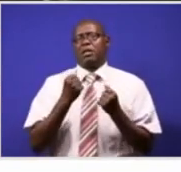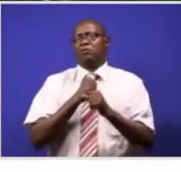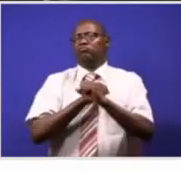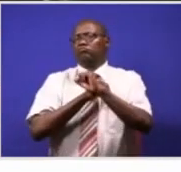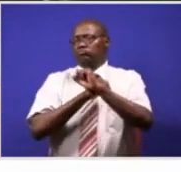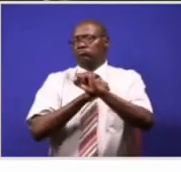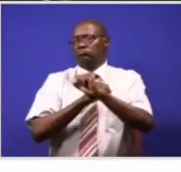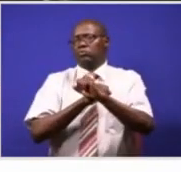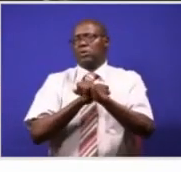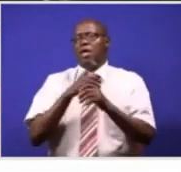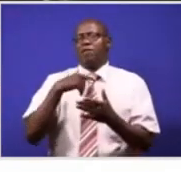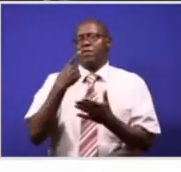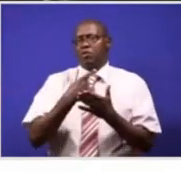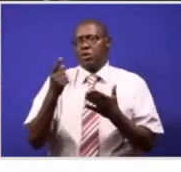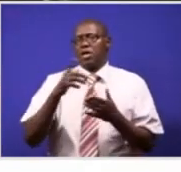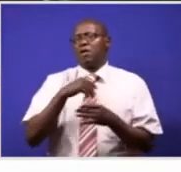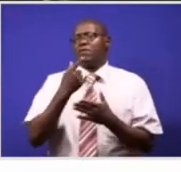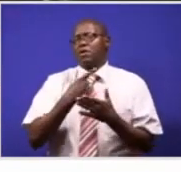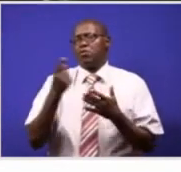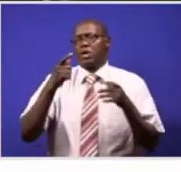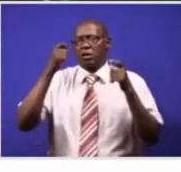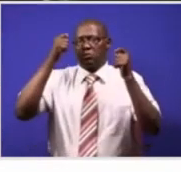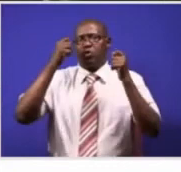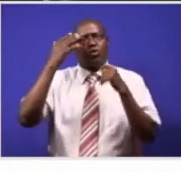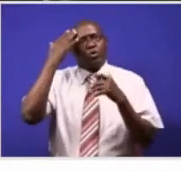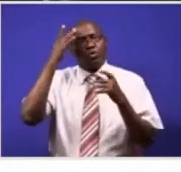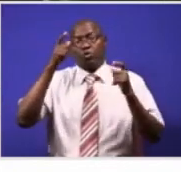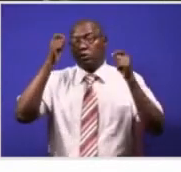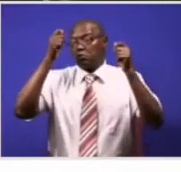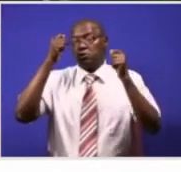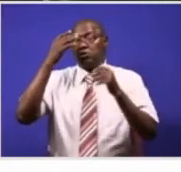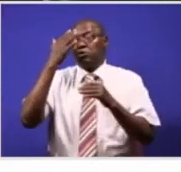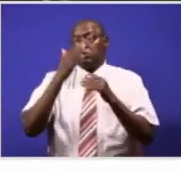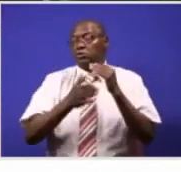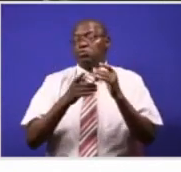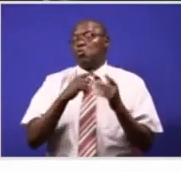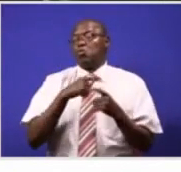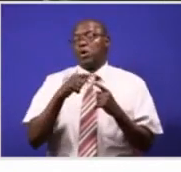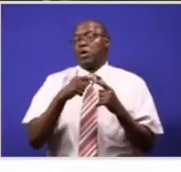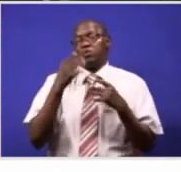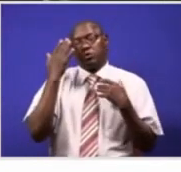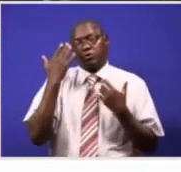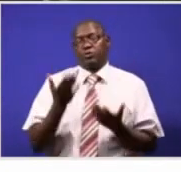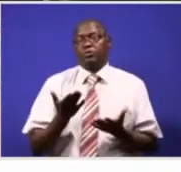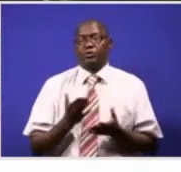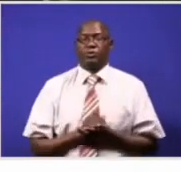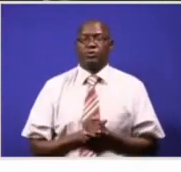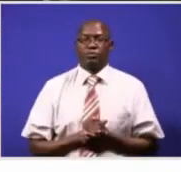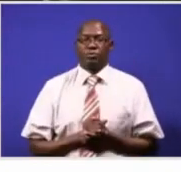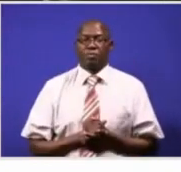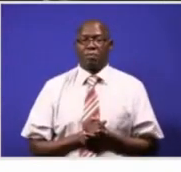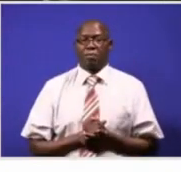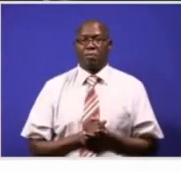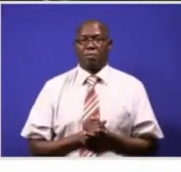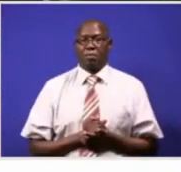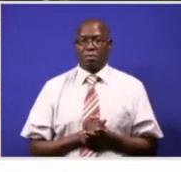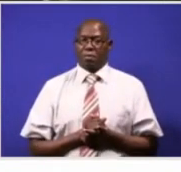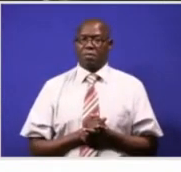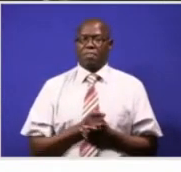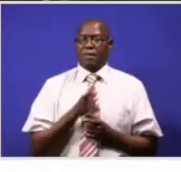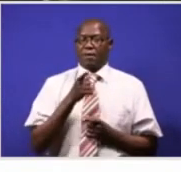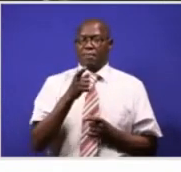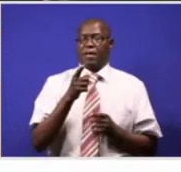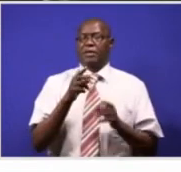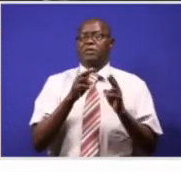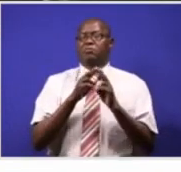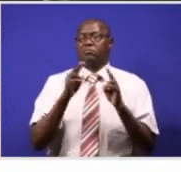weekly demonstrations, now that we don't know when the demonstrations are going to be called off? I consider that a very